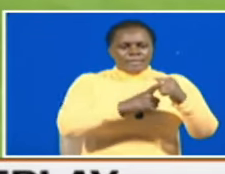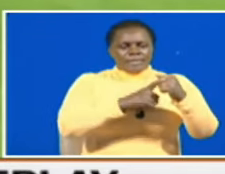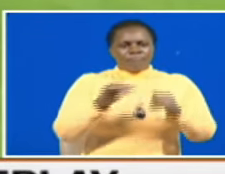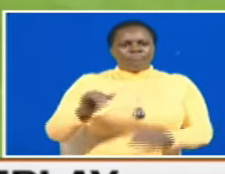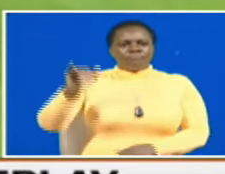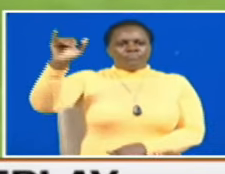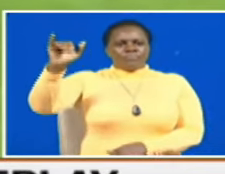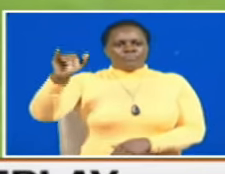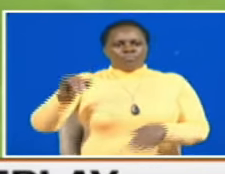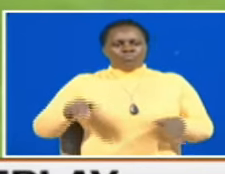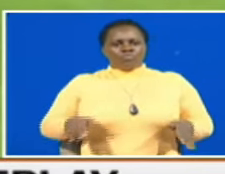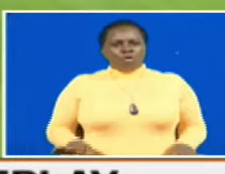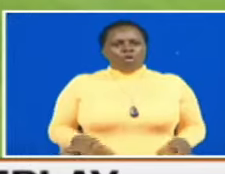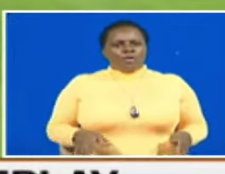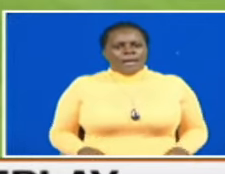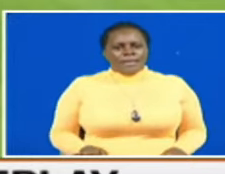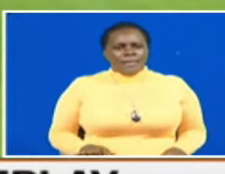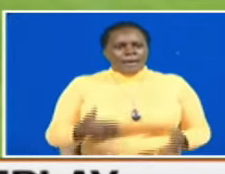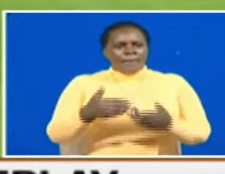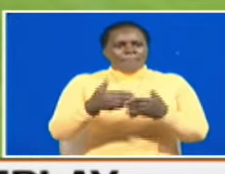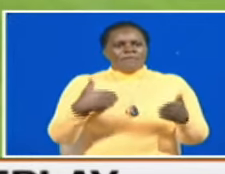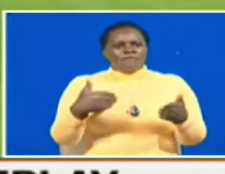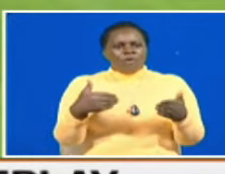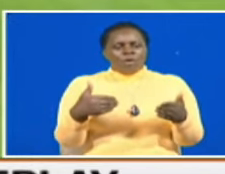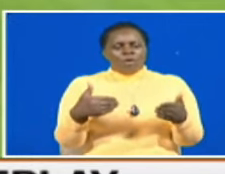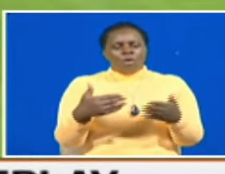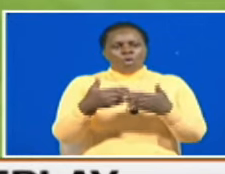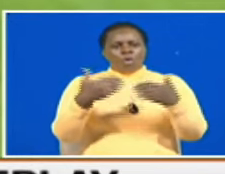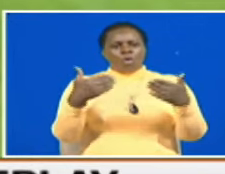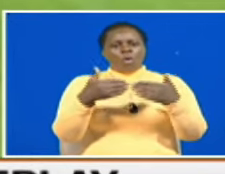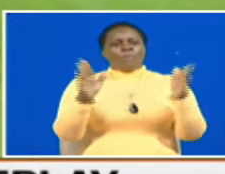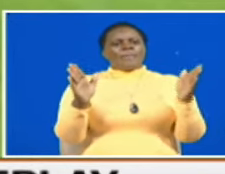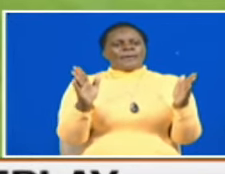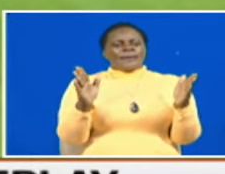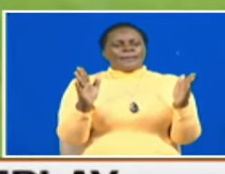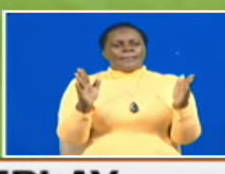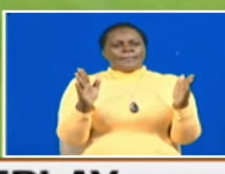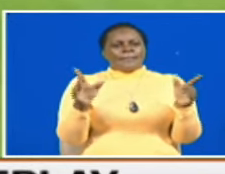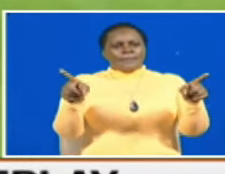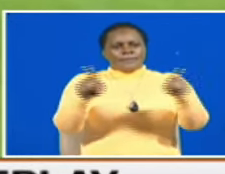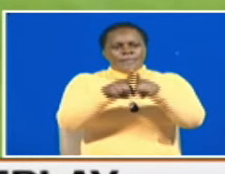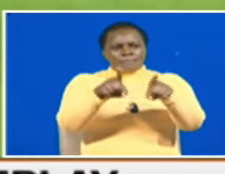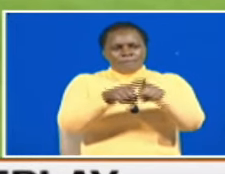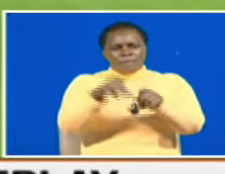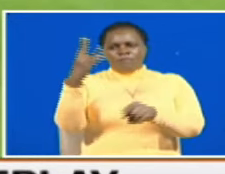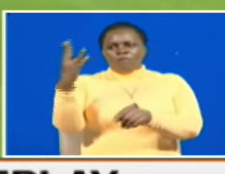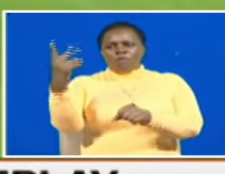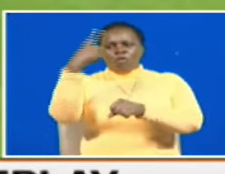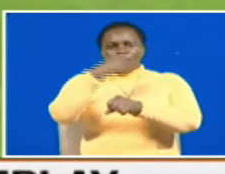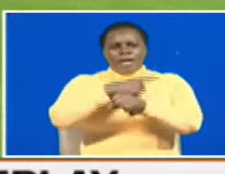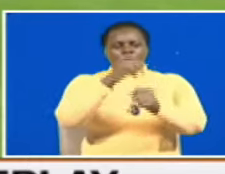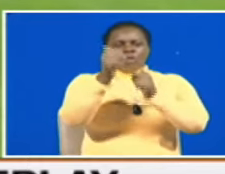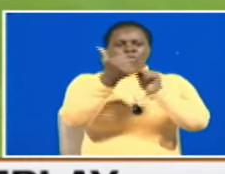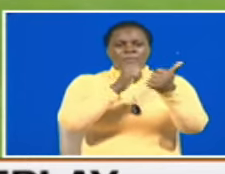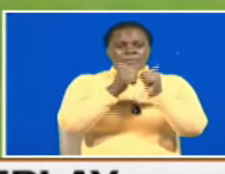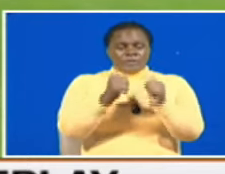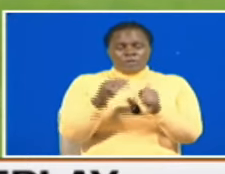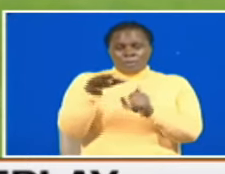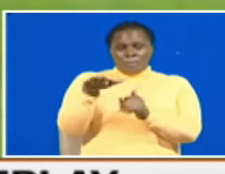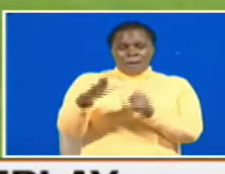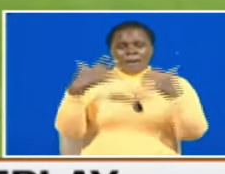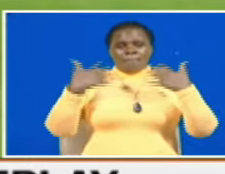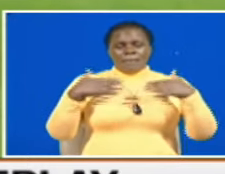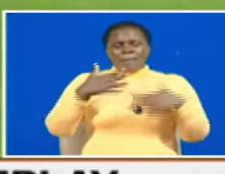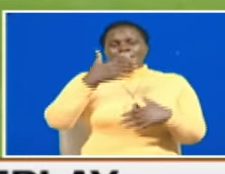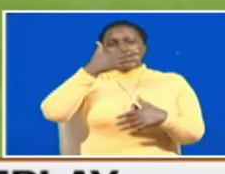them to Scotland just before the Open. They will play the RNA Open. It'll also be a four-day tournament. And they will play